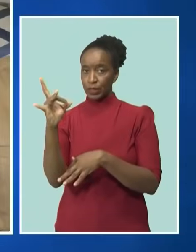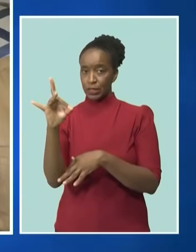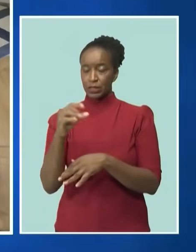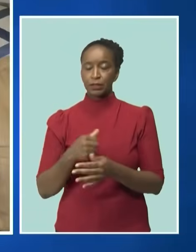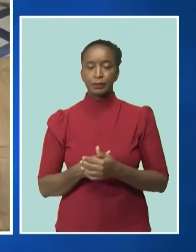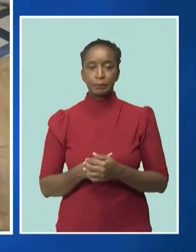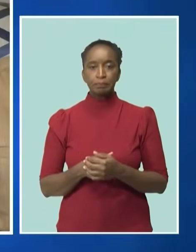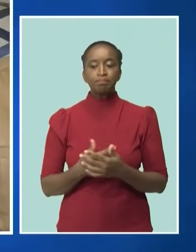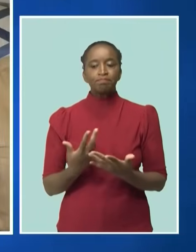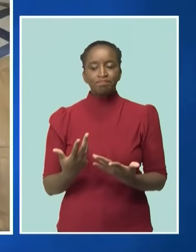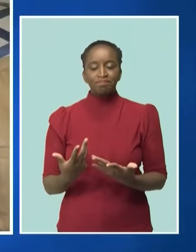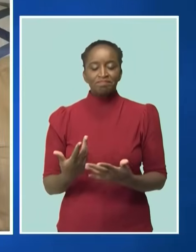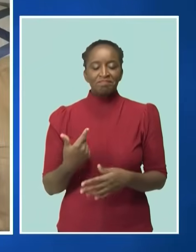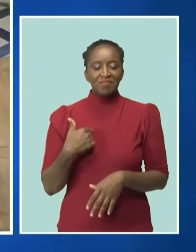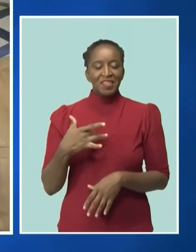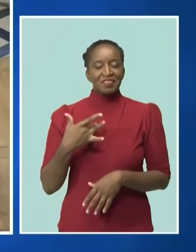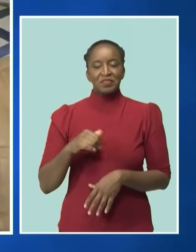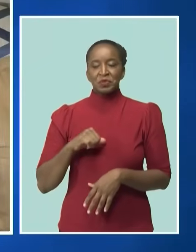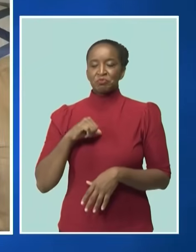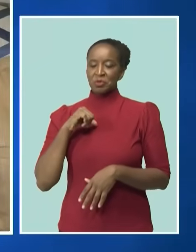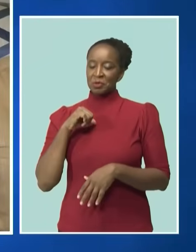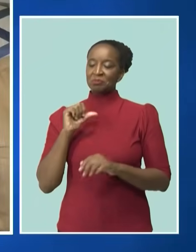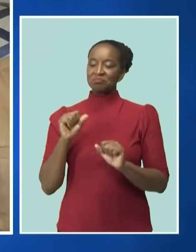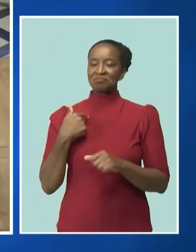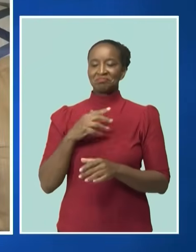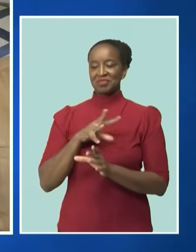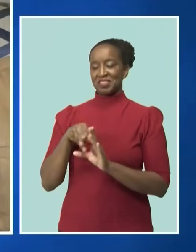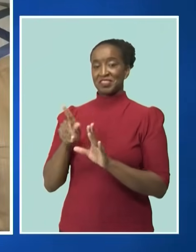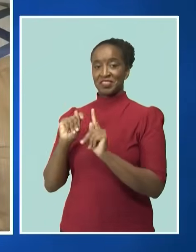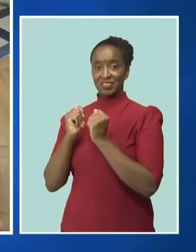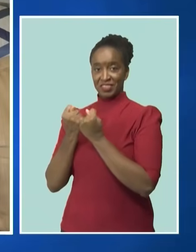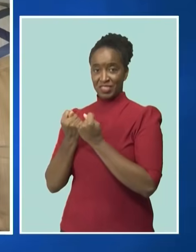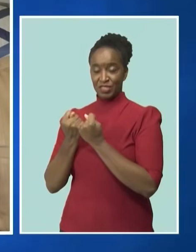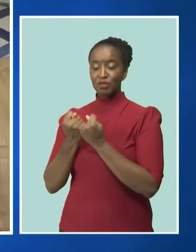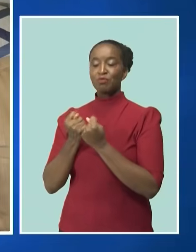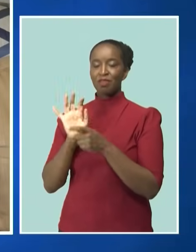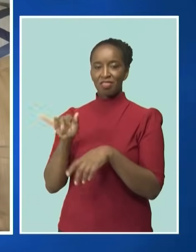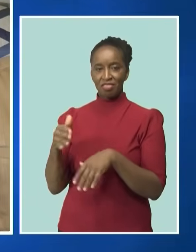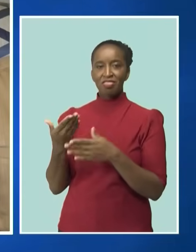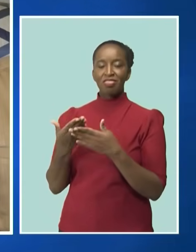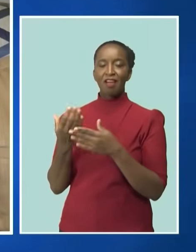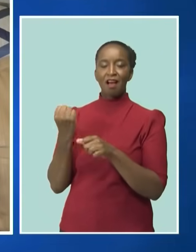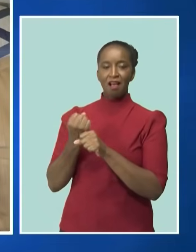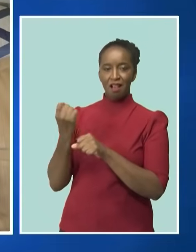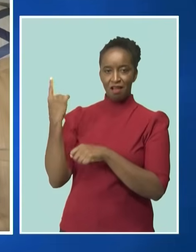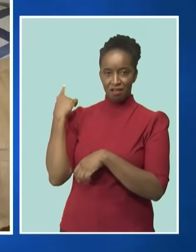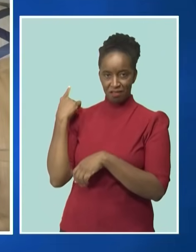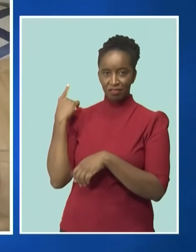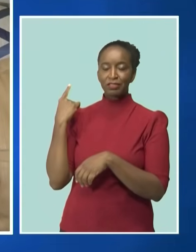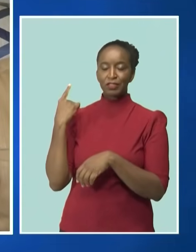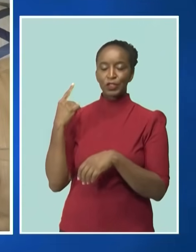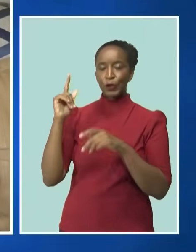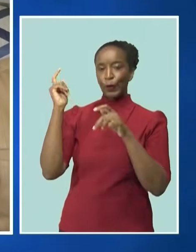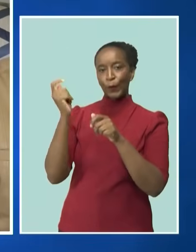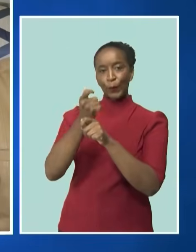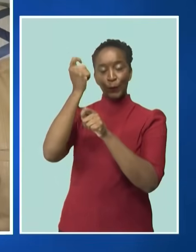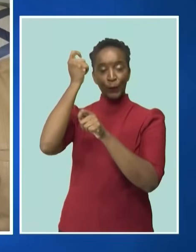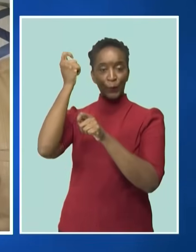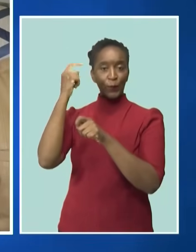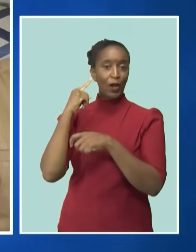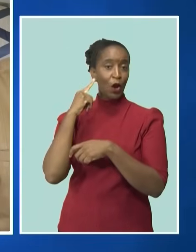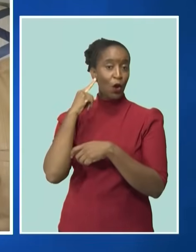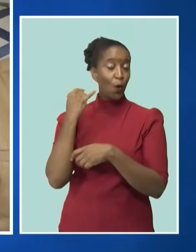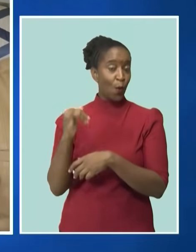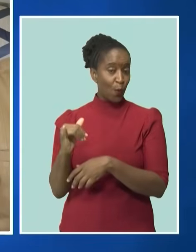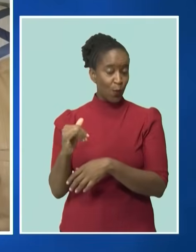truly an honor to sit here before you today as part of the team that brought home the gold for Taste of the Caribbean 2024. Winning this